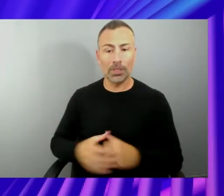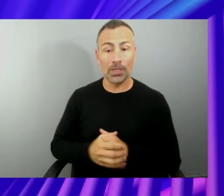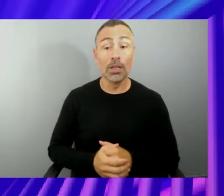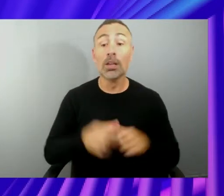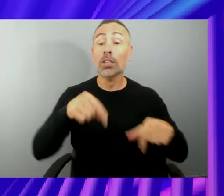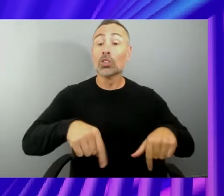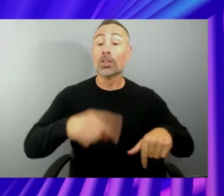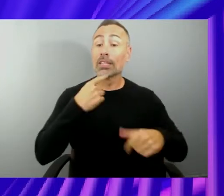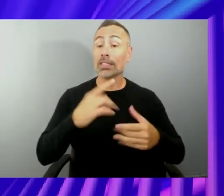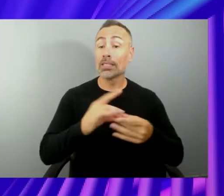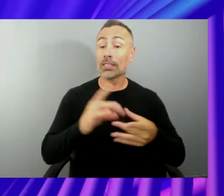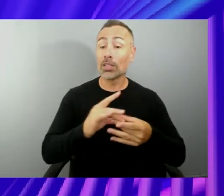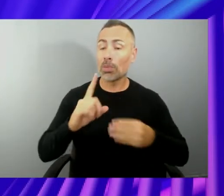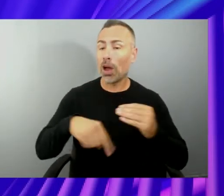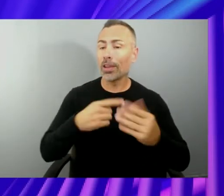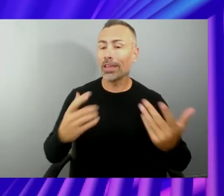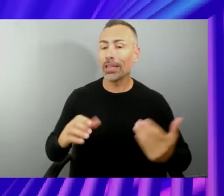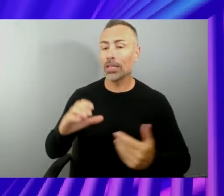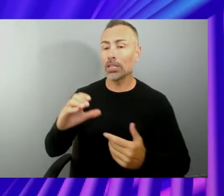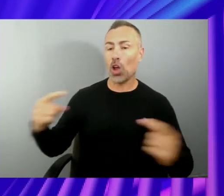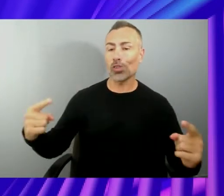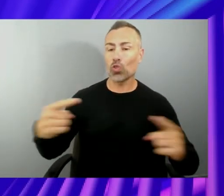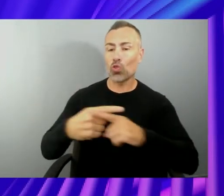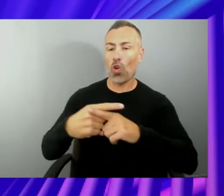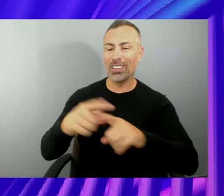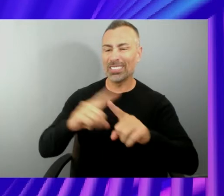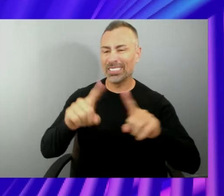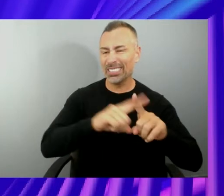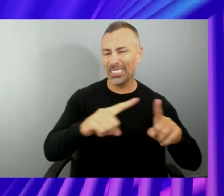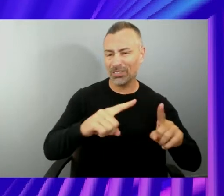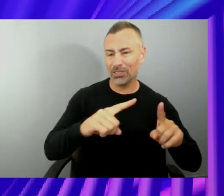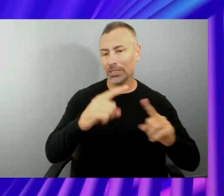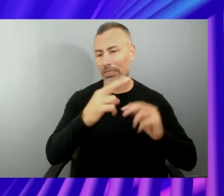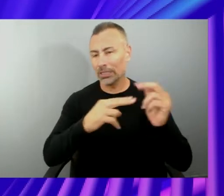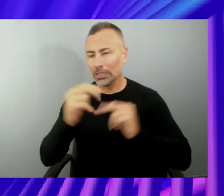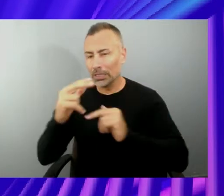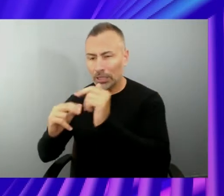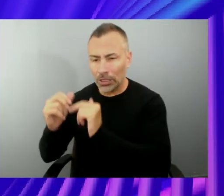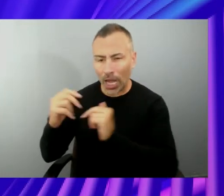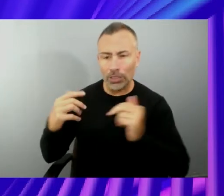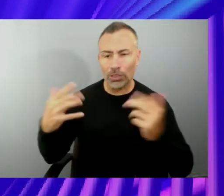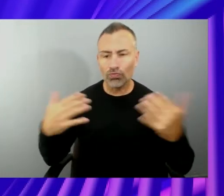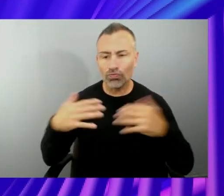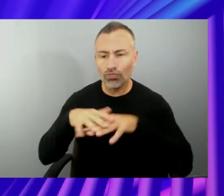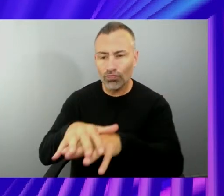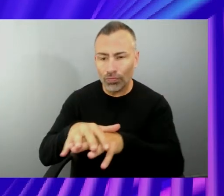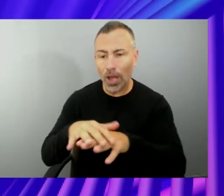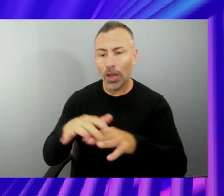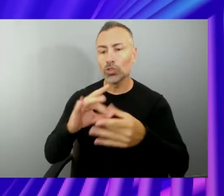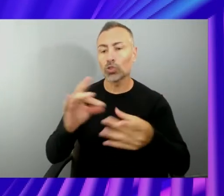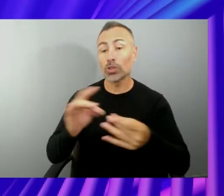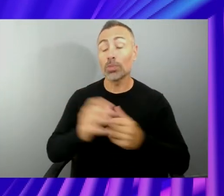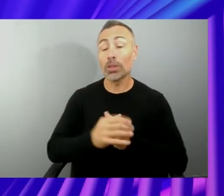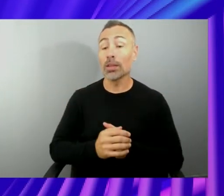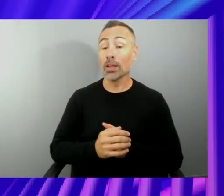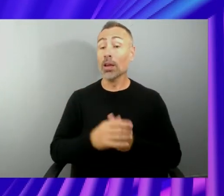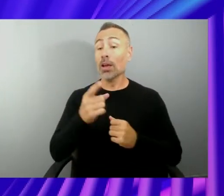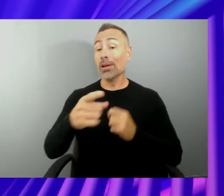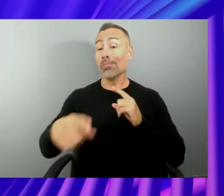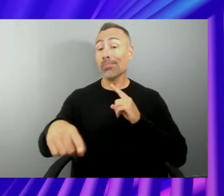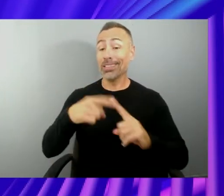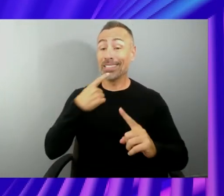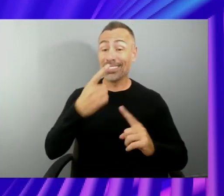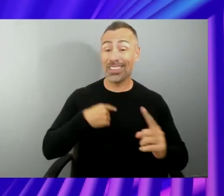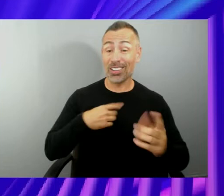scripting vulnerability. And they'll show you from the data coming in to the source and the data going out to being reflected back to the user